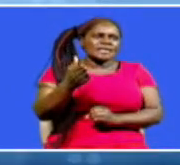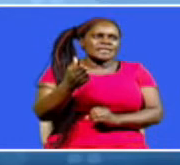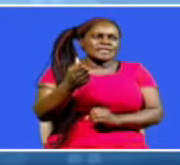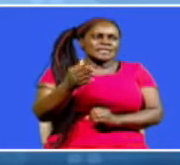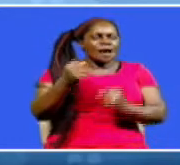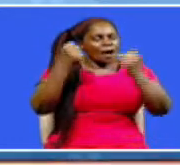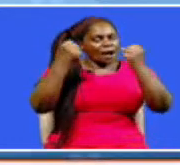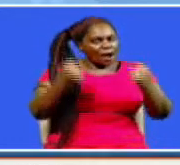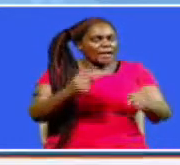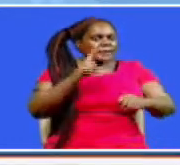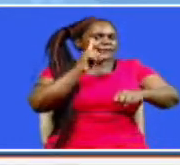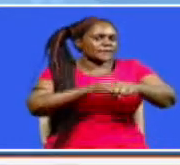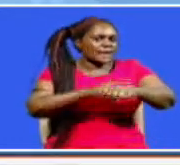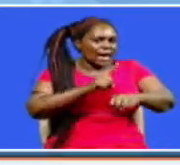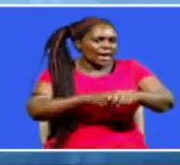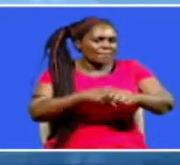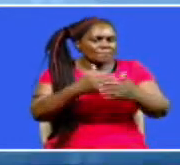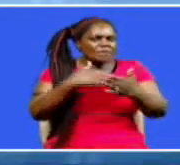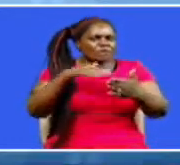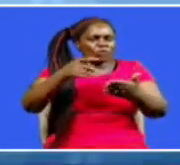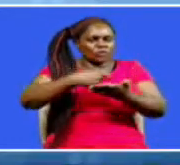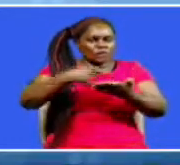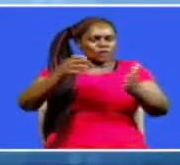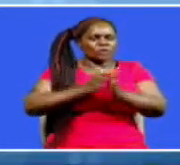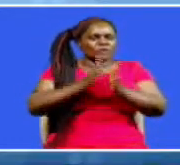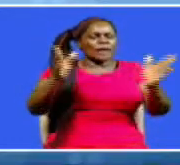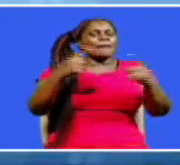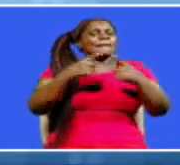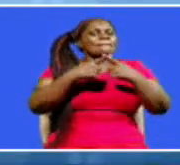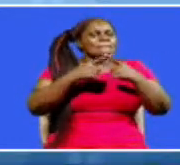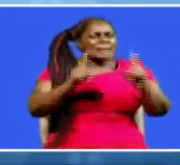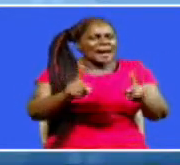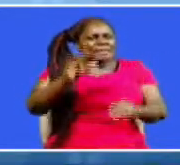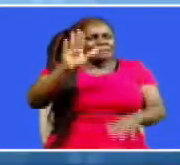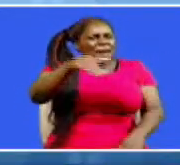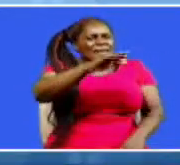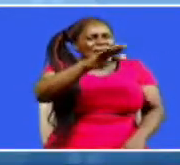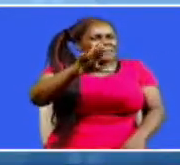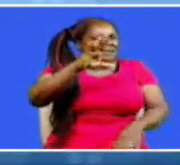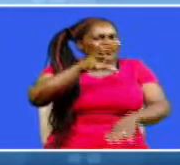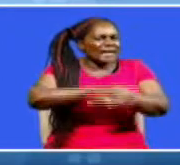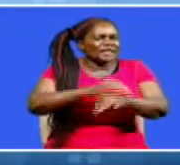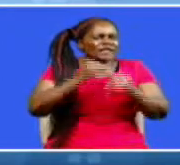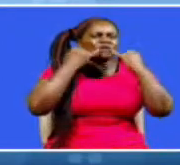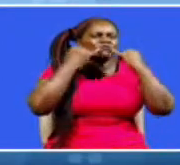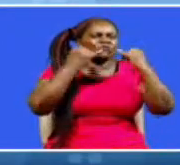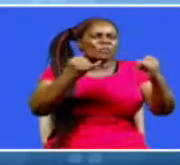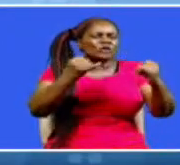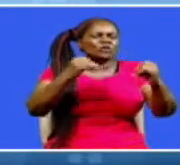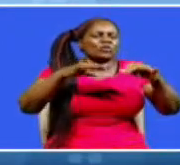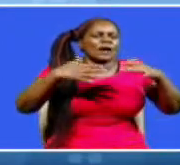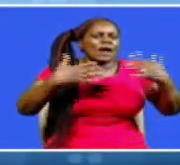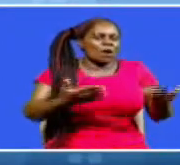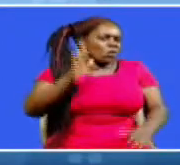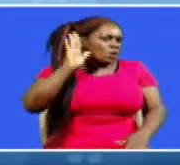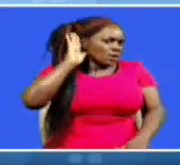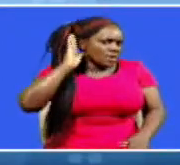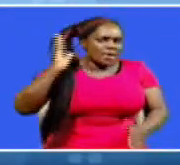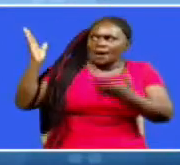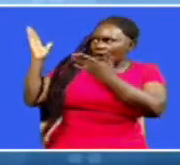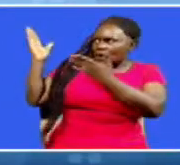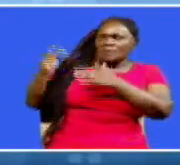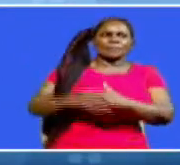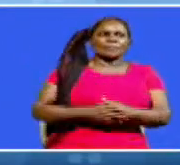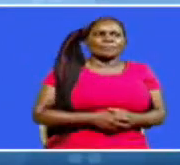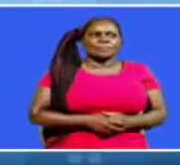turbulent times preceding you as the Secretary General, but where does this notion, listening to the way they were speaking to the representatives in